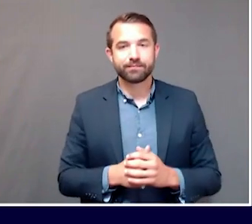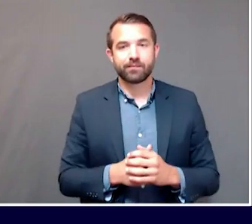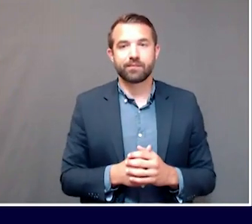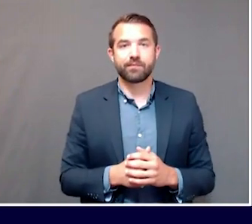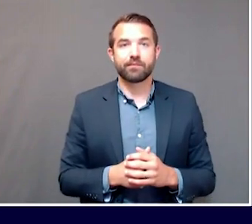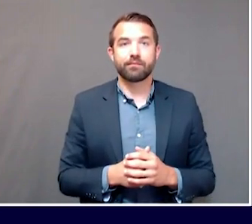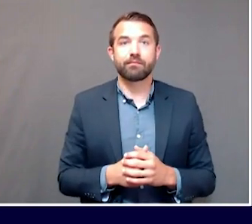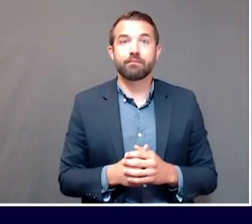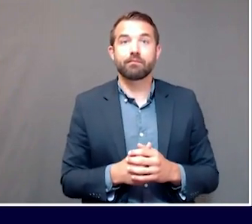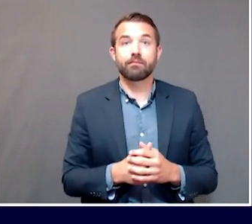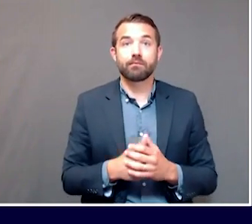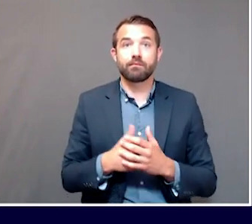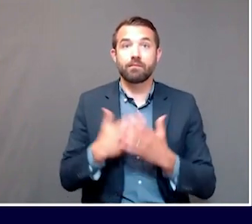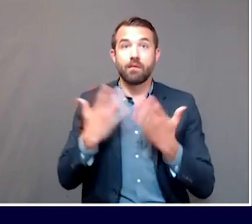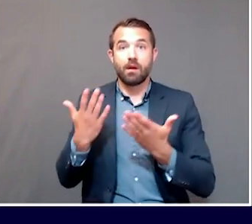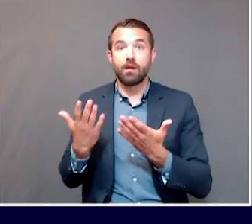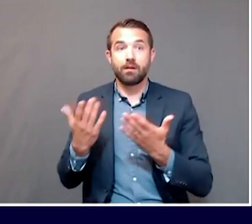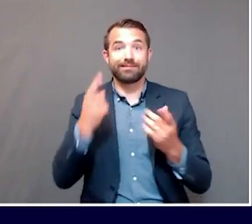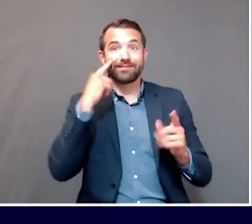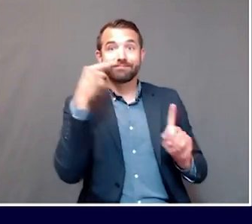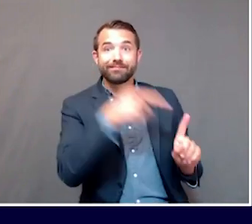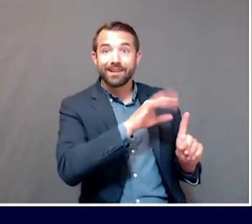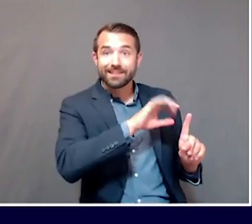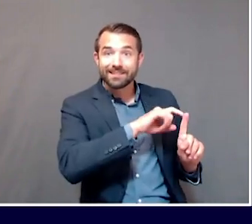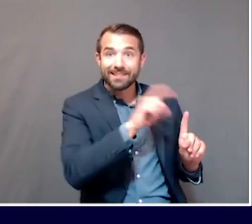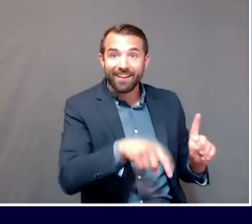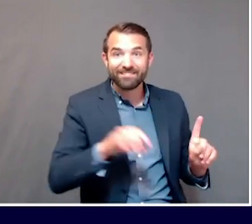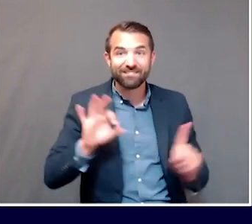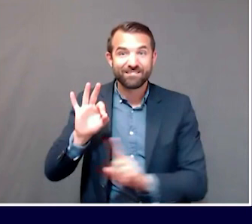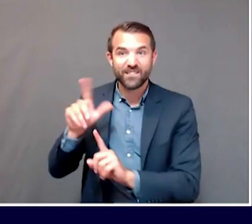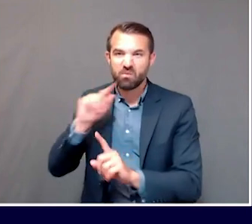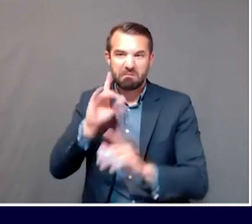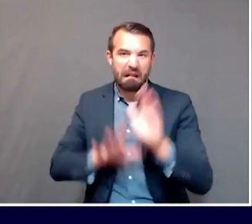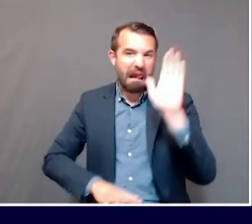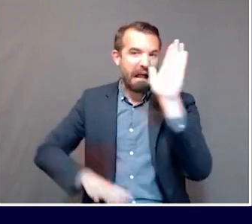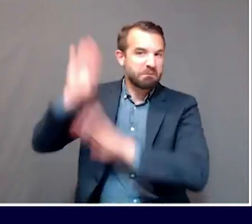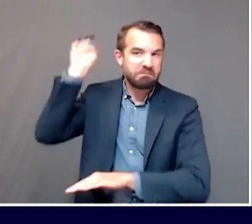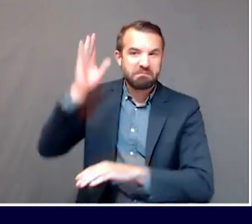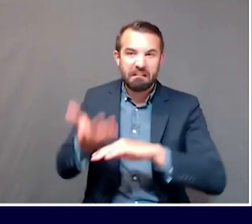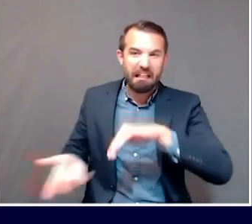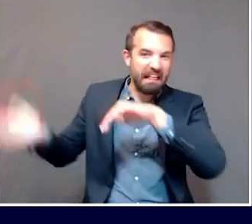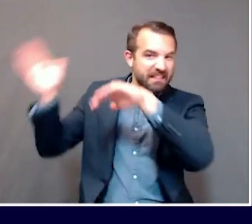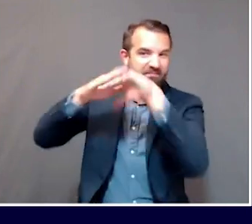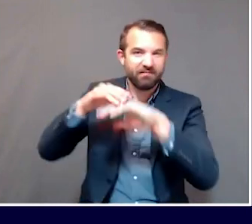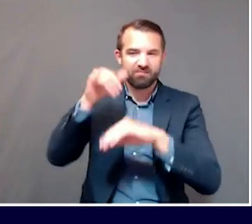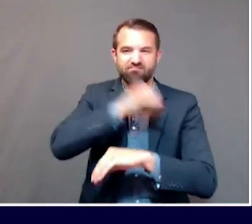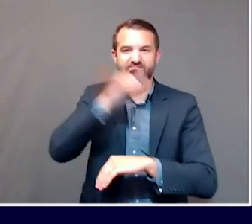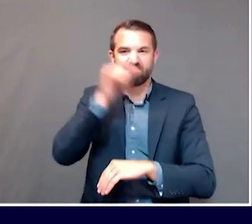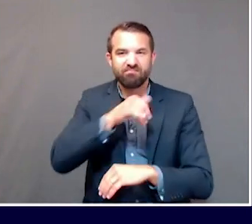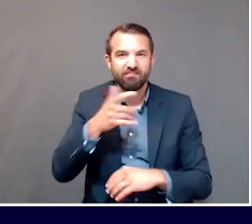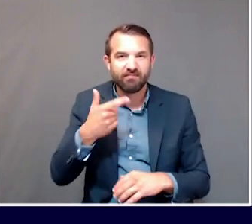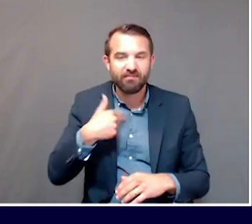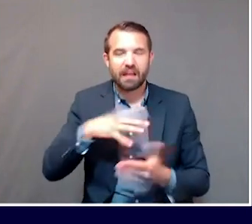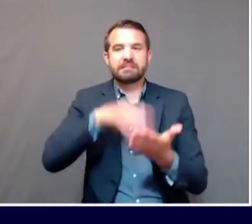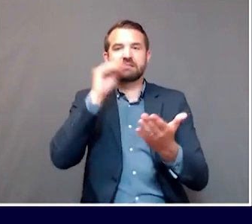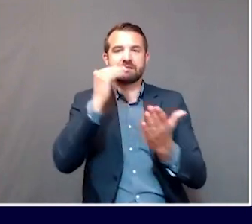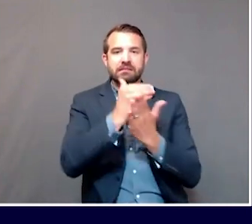and Florida right now. The experience of those states should be a cautionary tale for us.